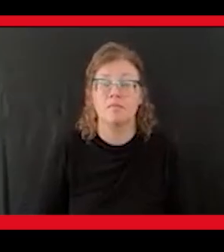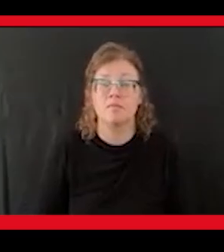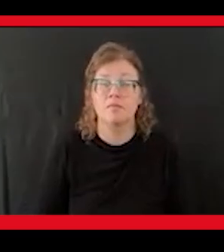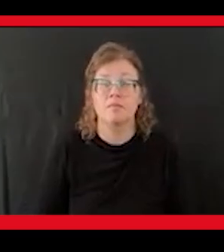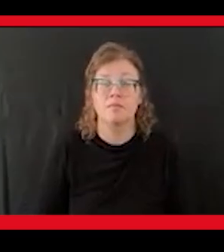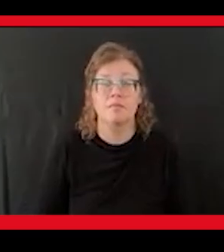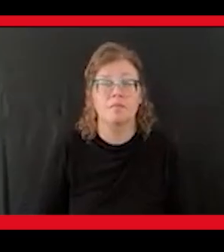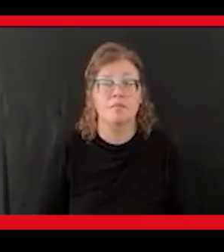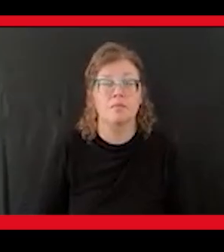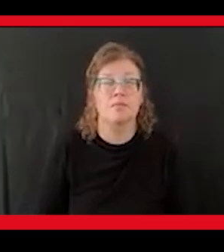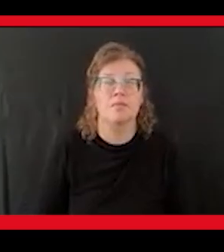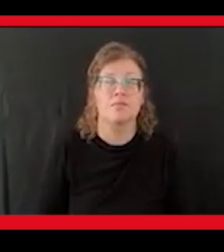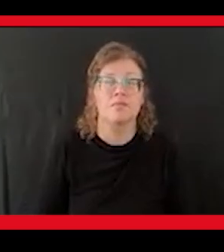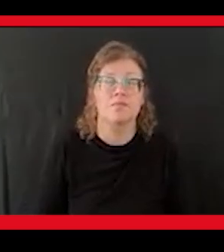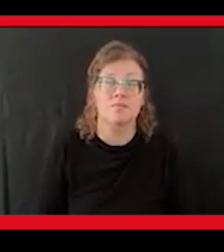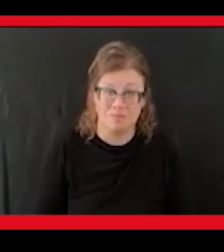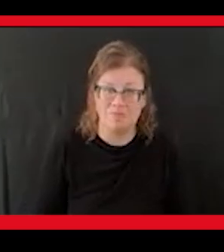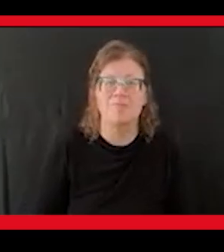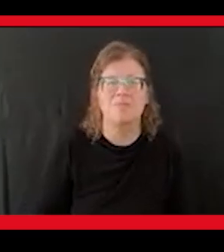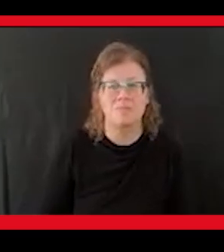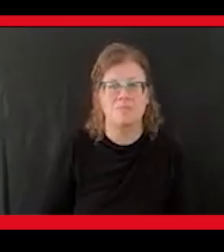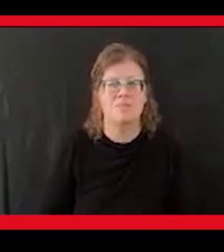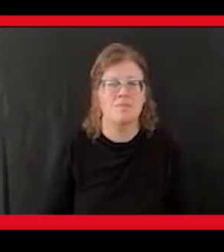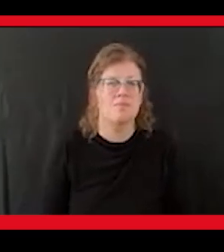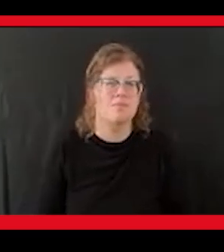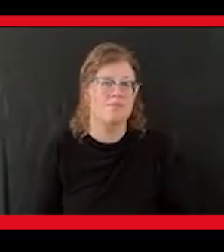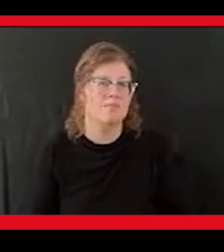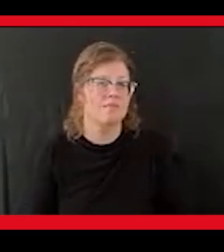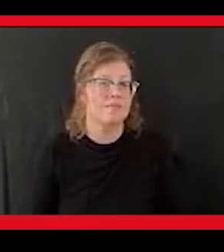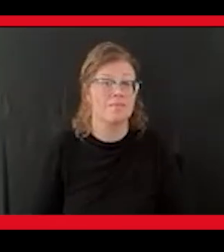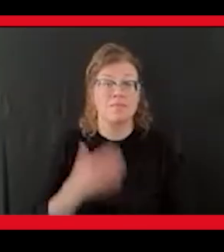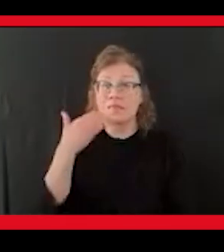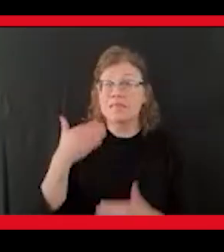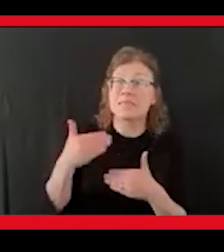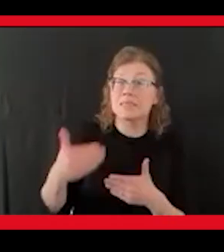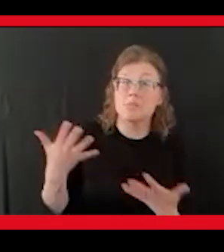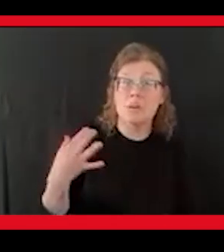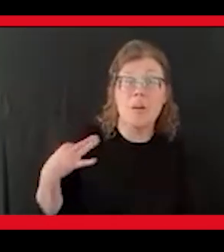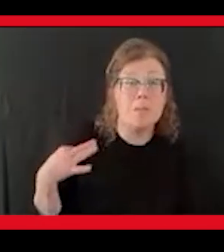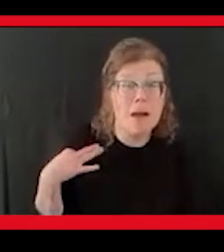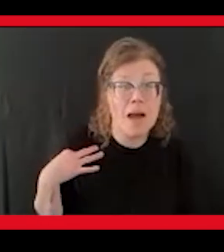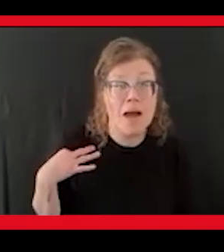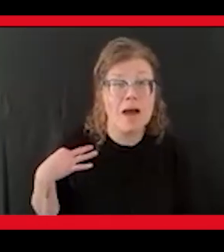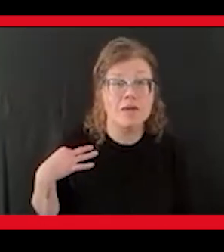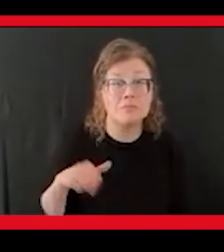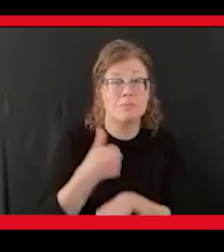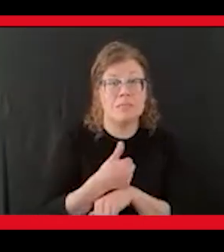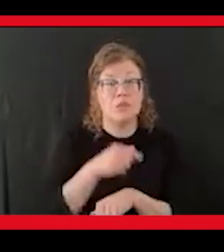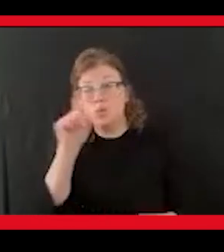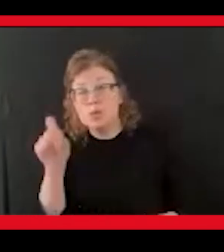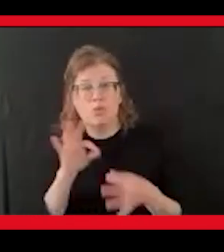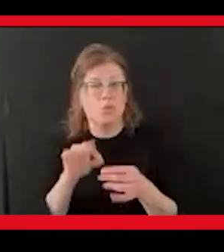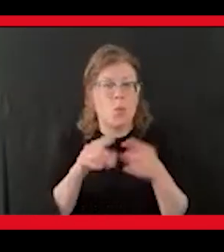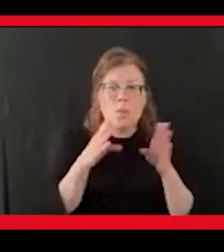The next section in your application and corresponding criteria is planning. Planning